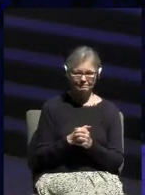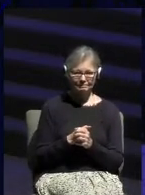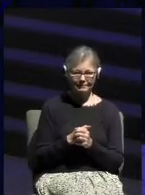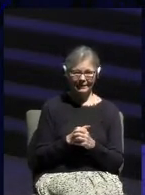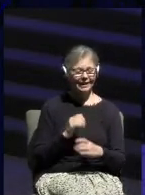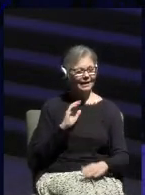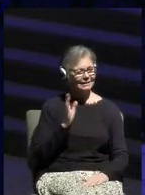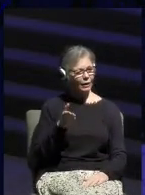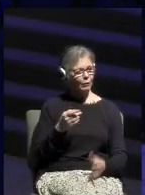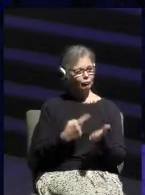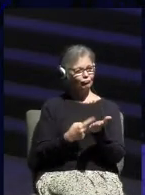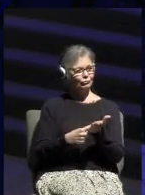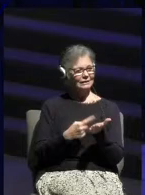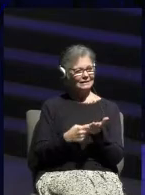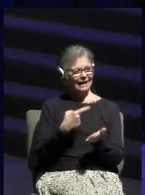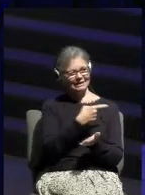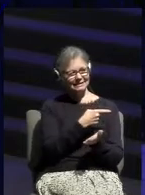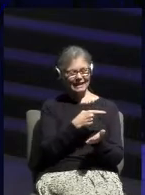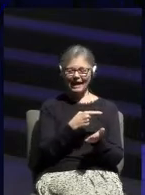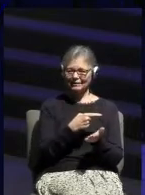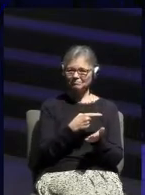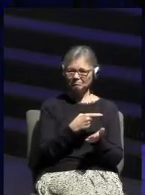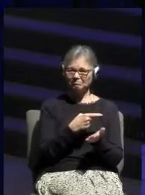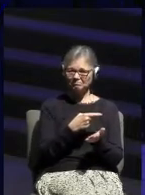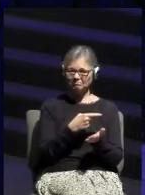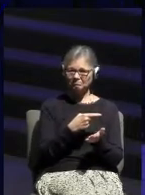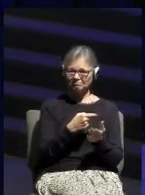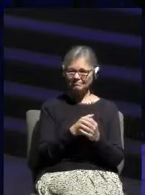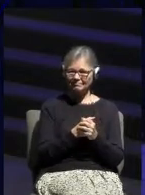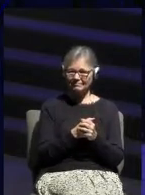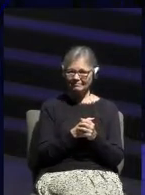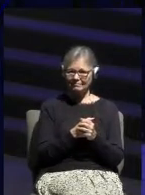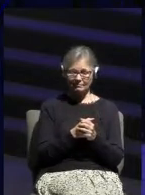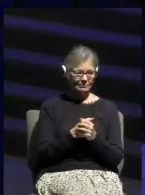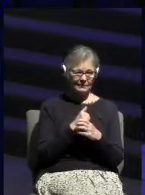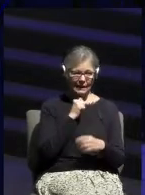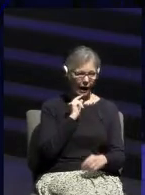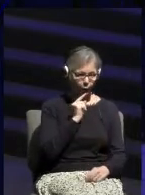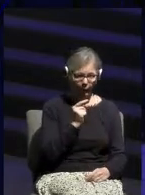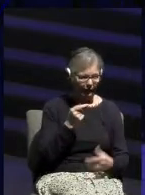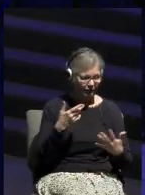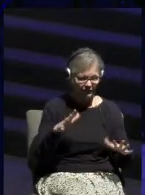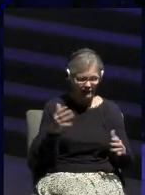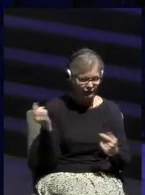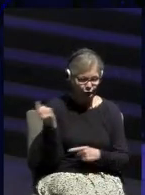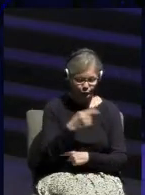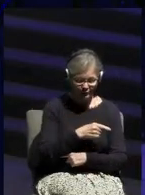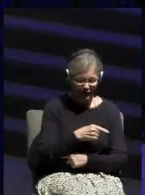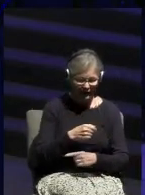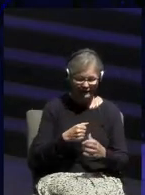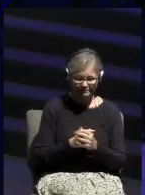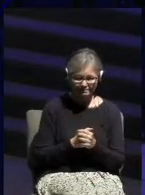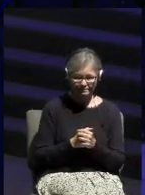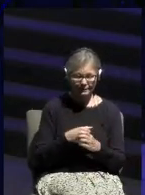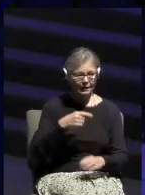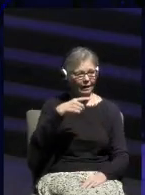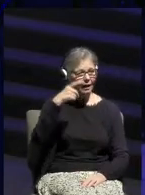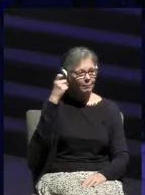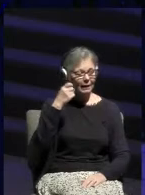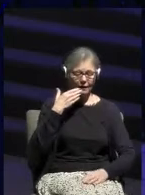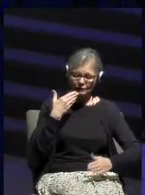we're going to spend the next little while going over it. But we won't even get it all today, because there's so